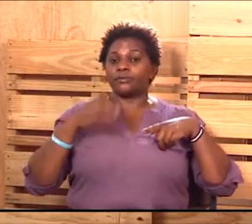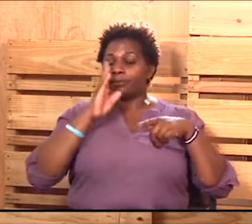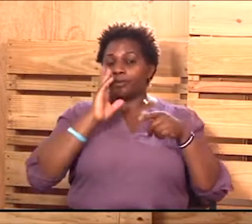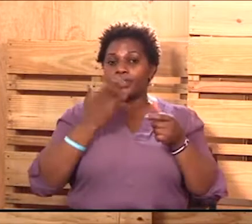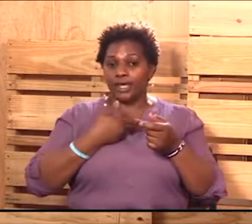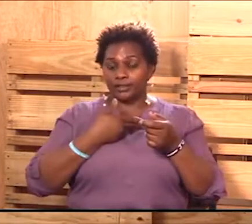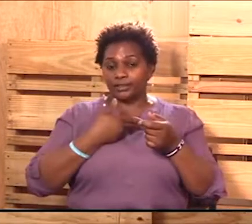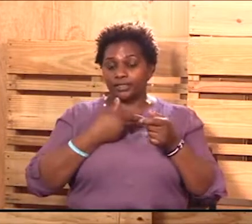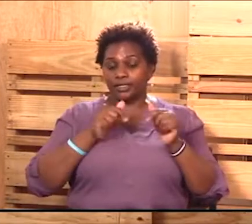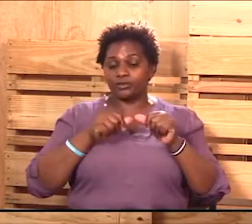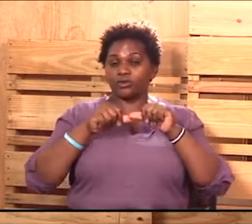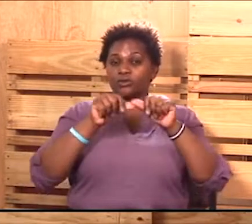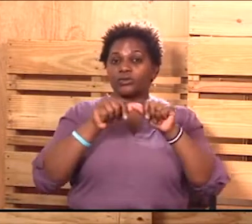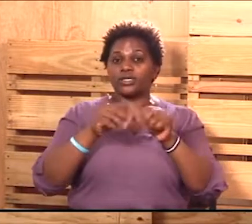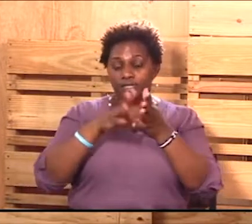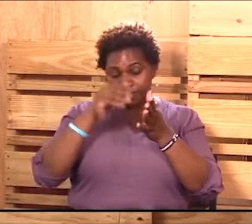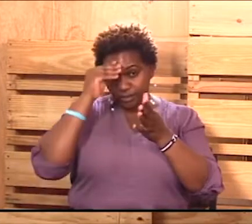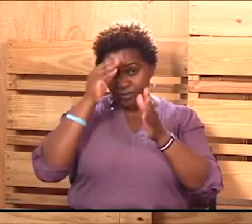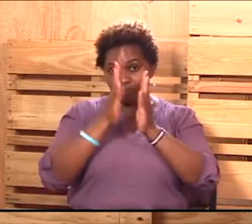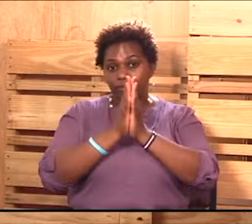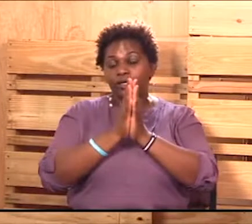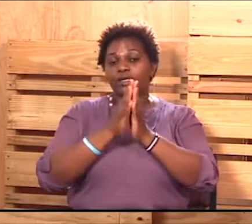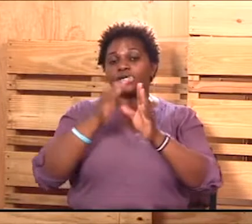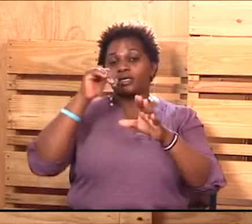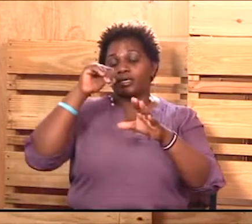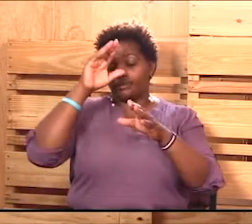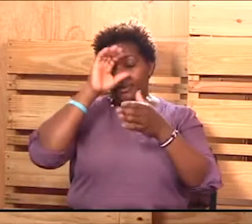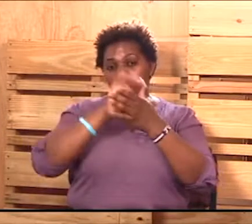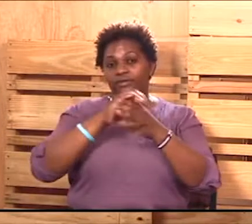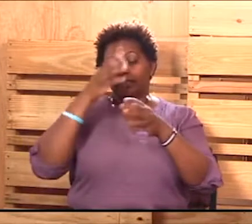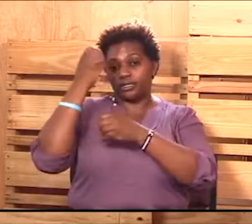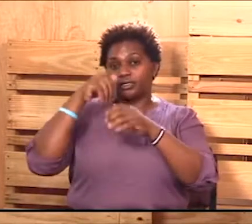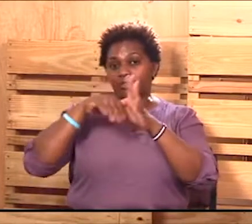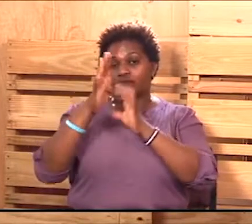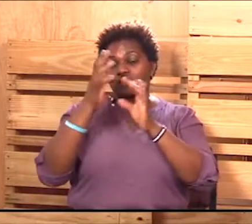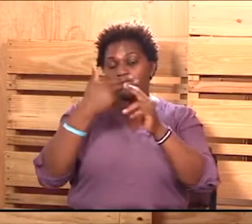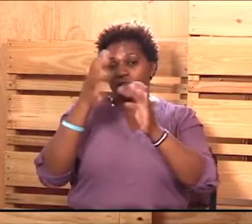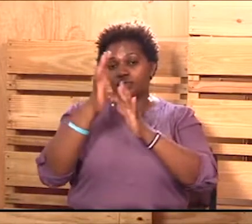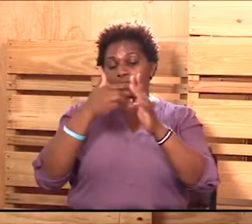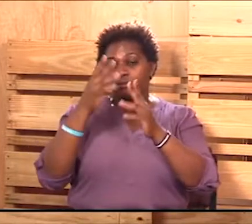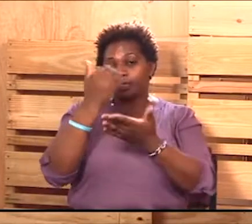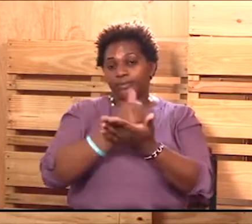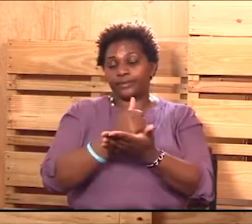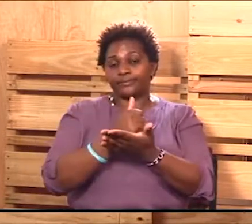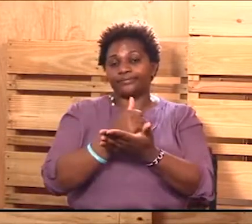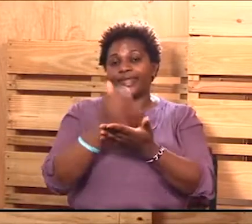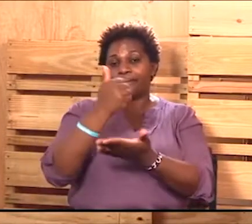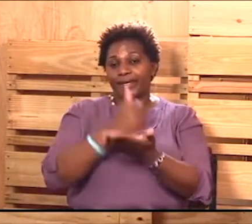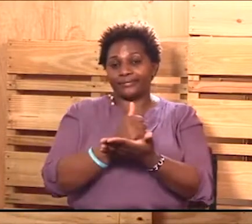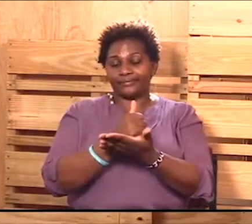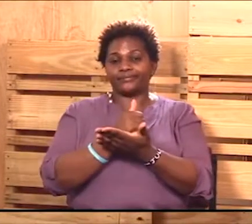with us as we go through this lesson. We pray this, believing and trusting in Jesus' name. Amen.